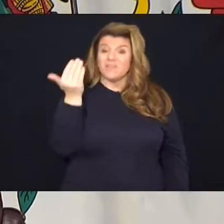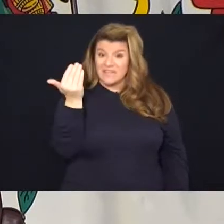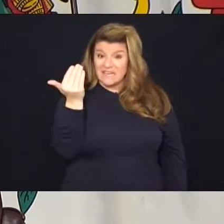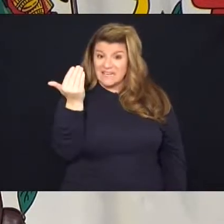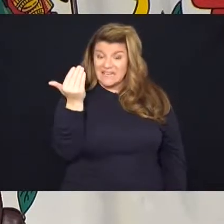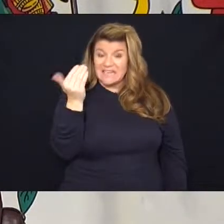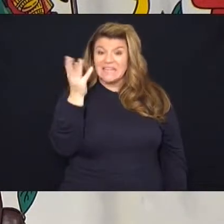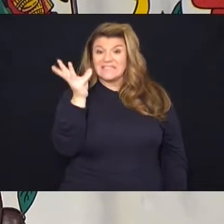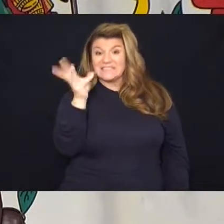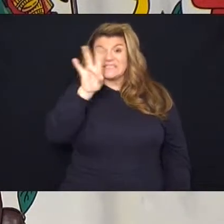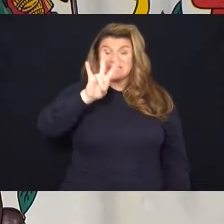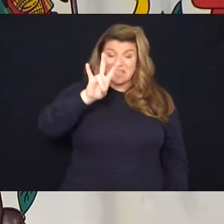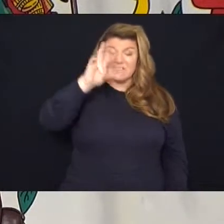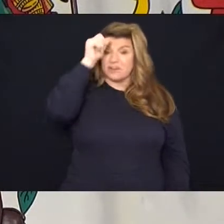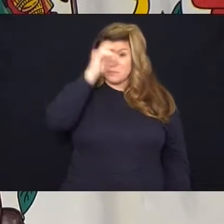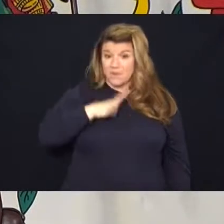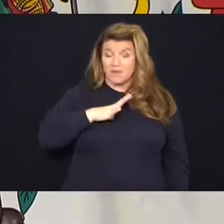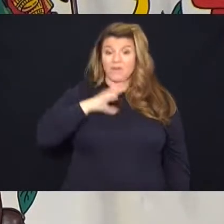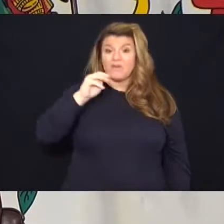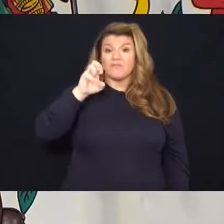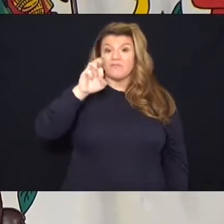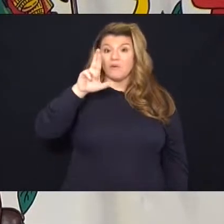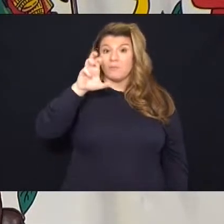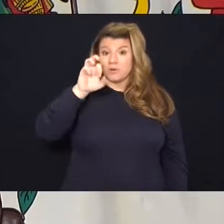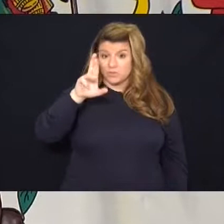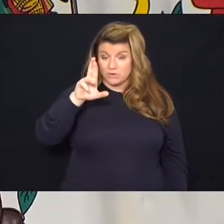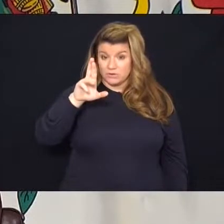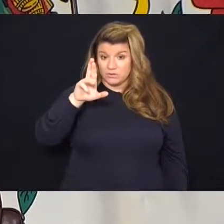death, a 67-year-old male from Mercer County.